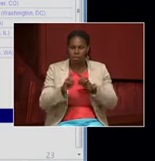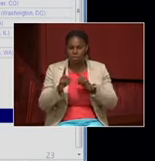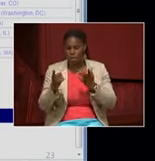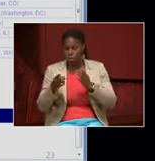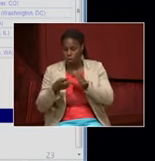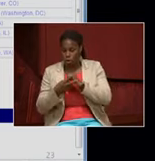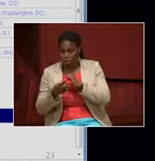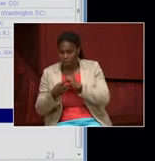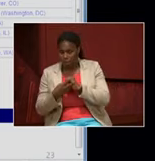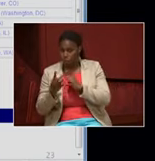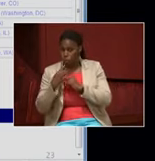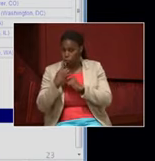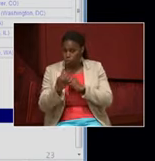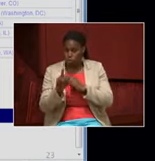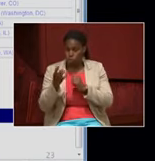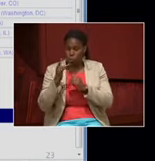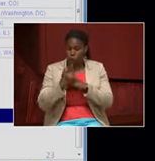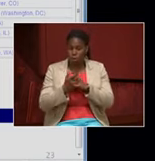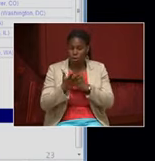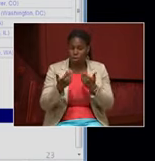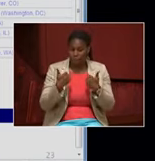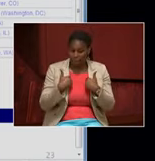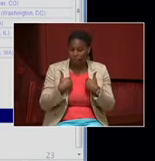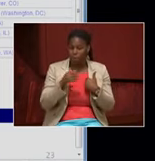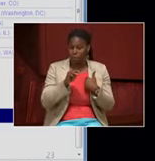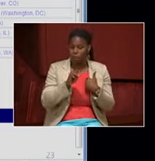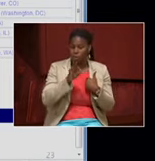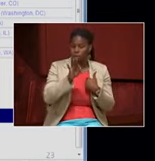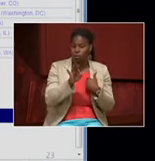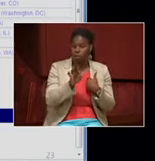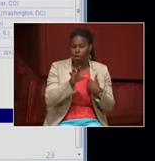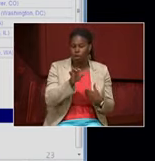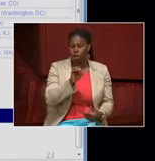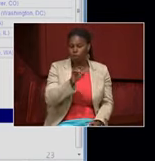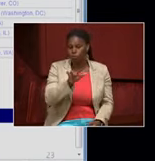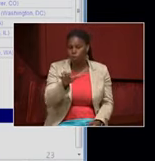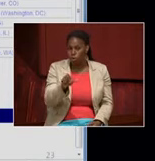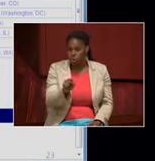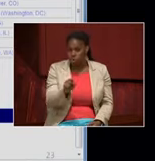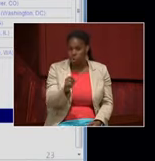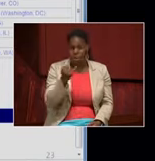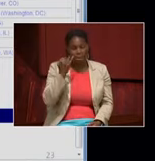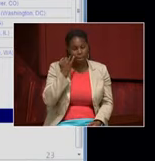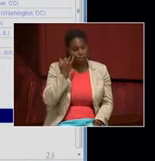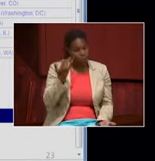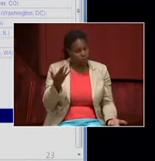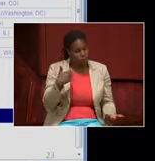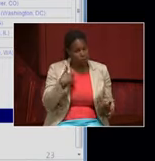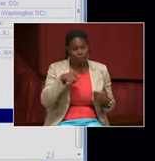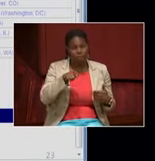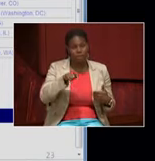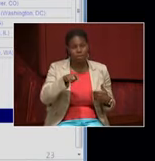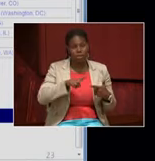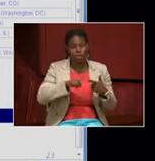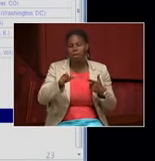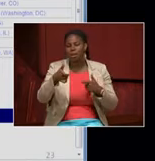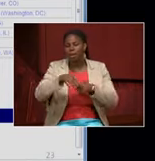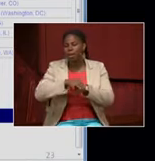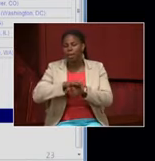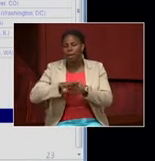mentioned earlier have these microfilm rolls. So if you're going to have a need for being in another